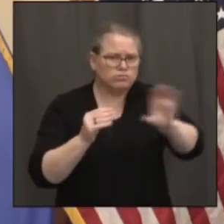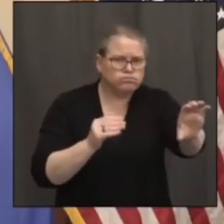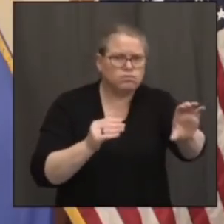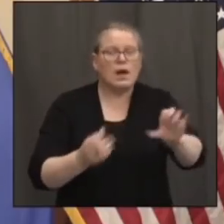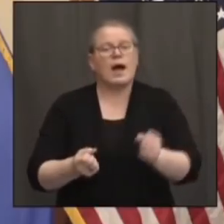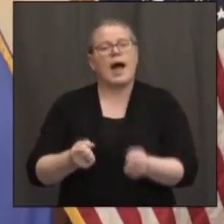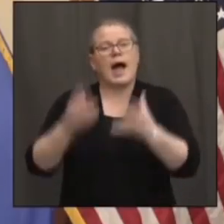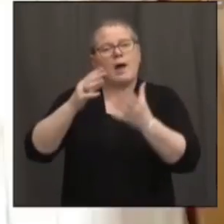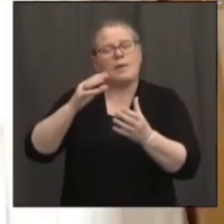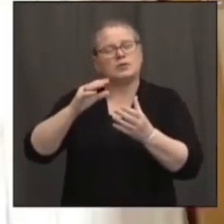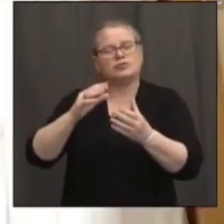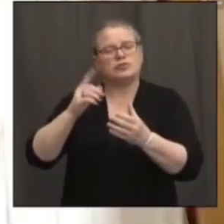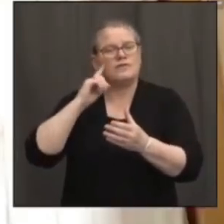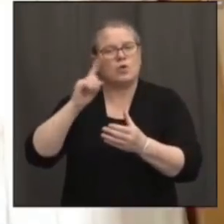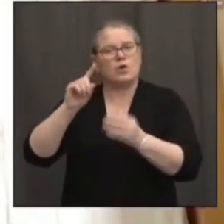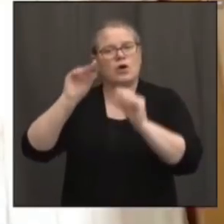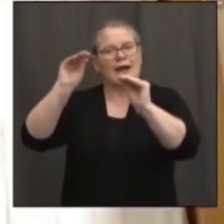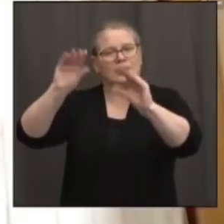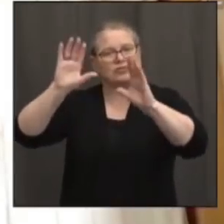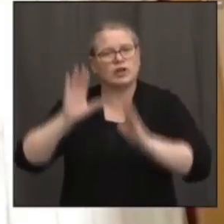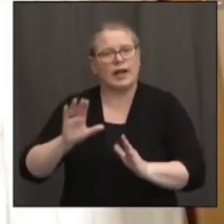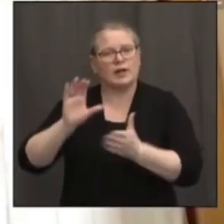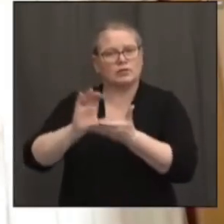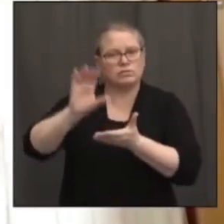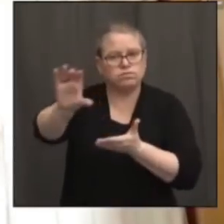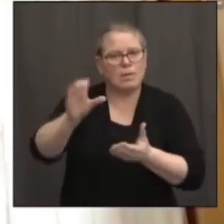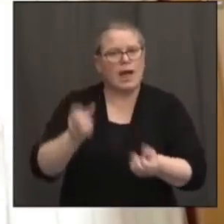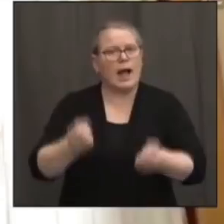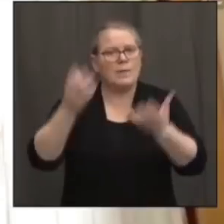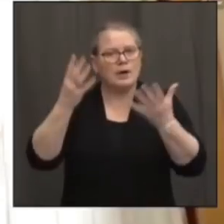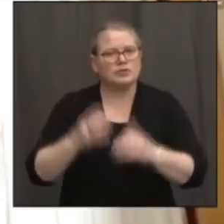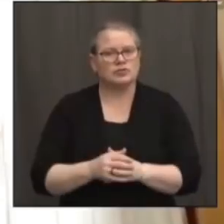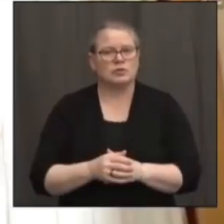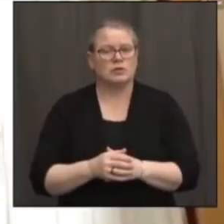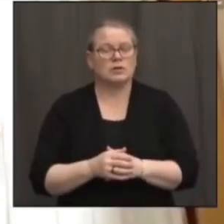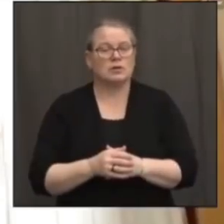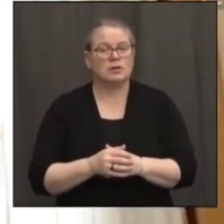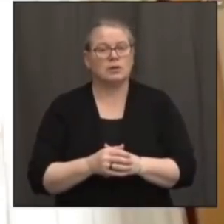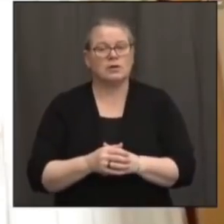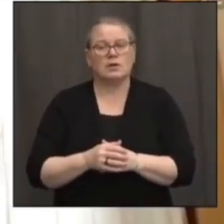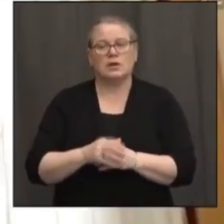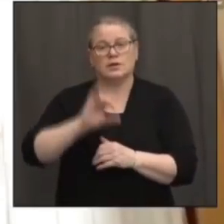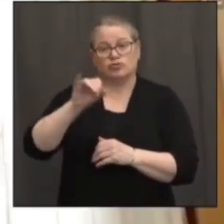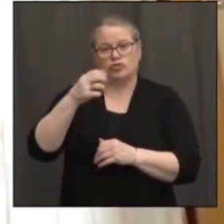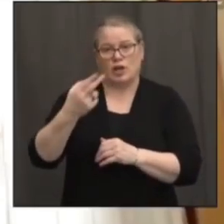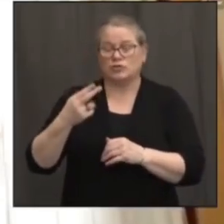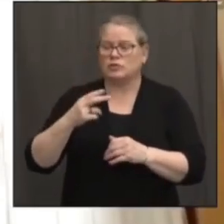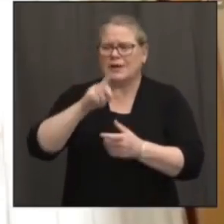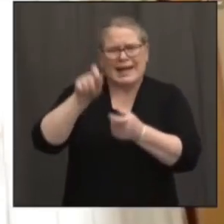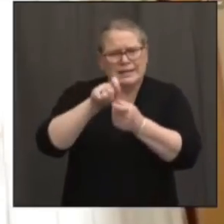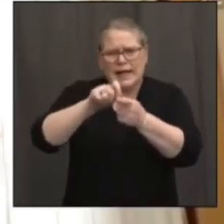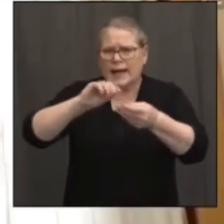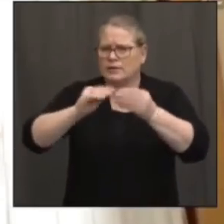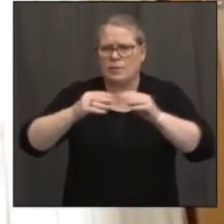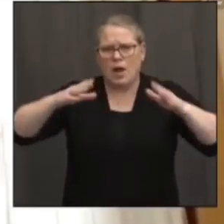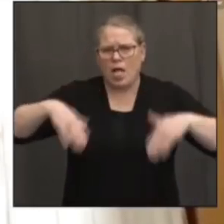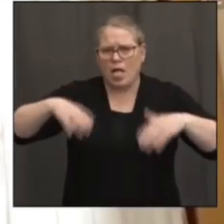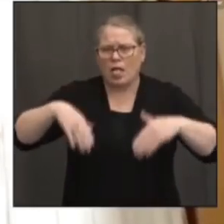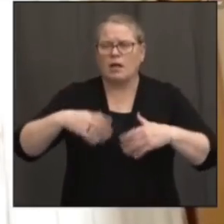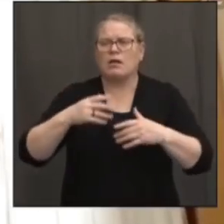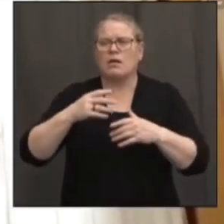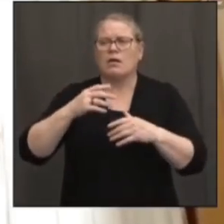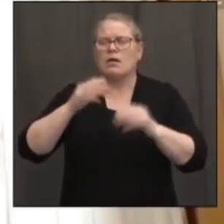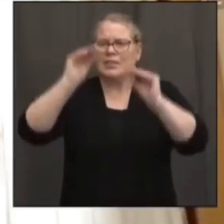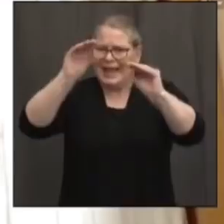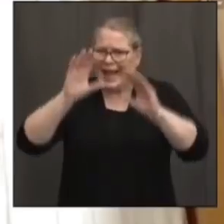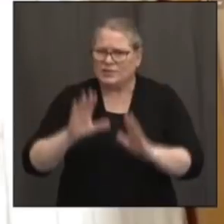No, not precisely. The educators' clinics, remember, will be phased in over the course of the month. So about 100 of our school districts